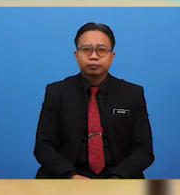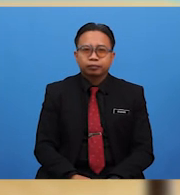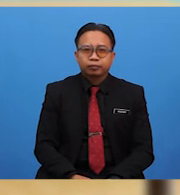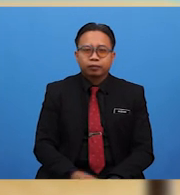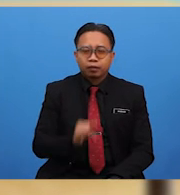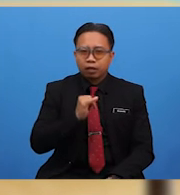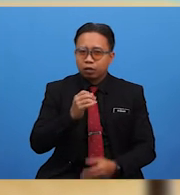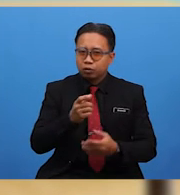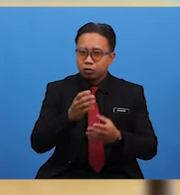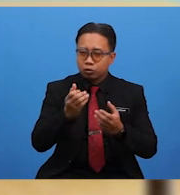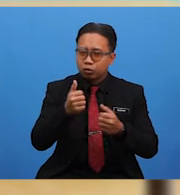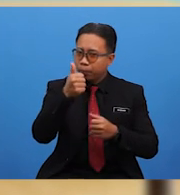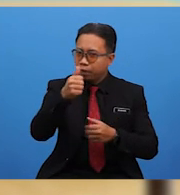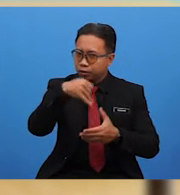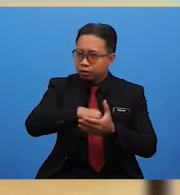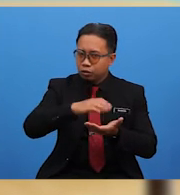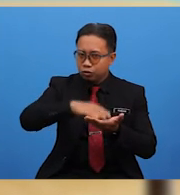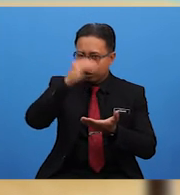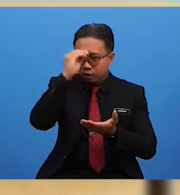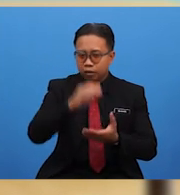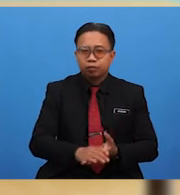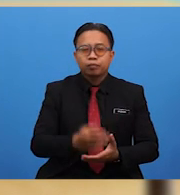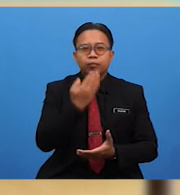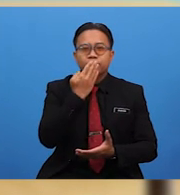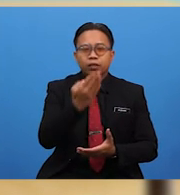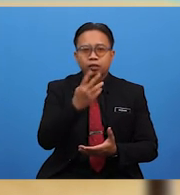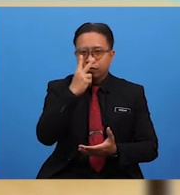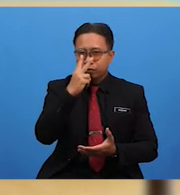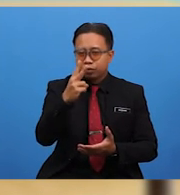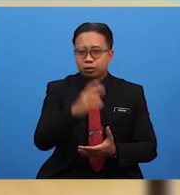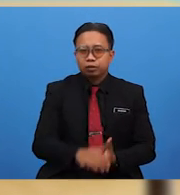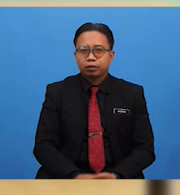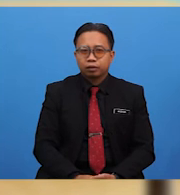you all the best in your studies. Thank you for watching.